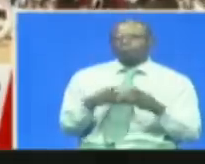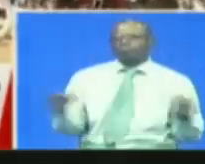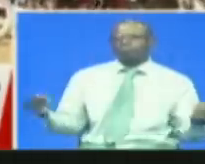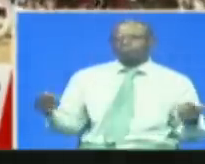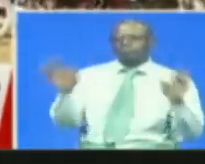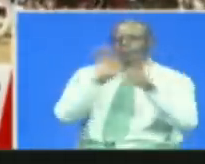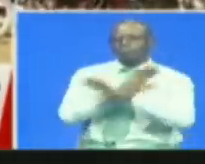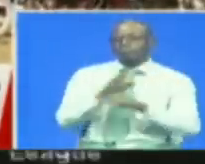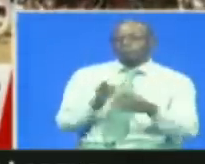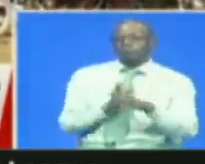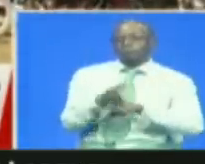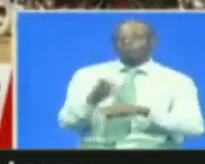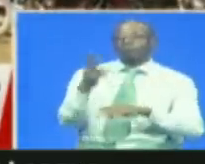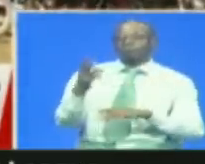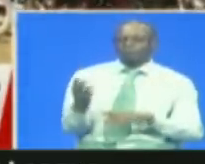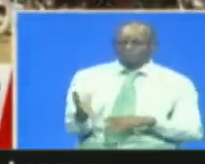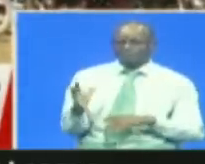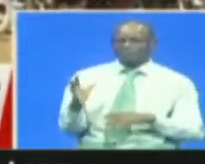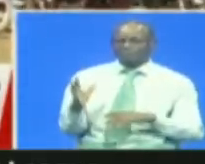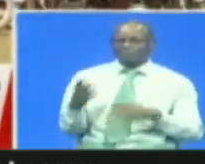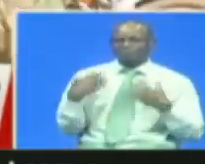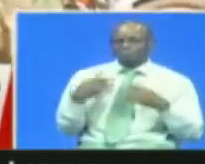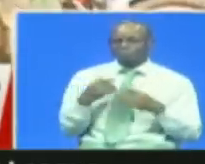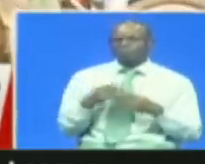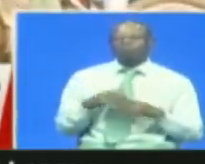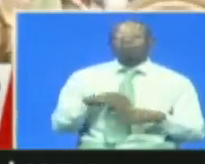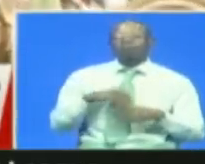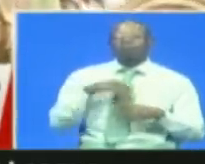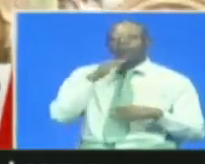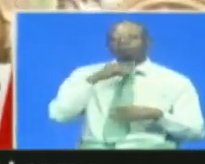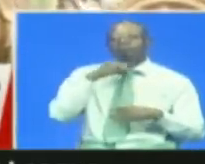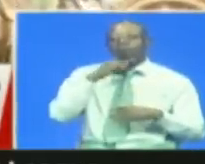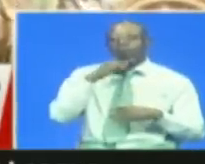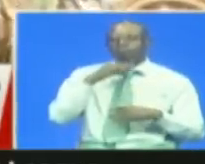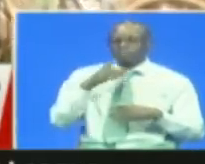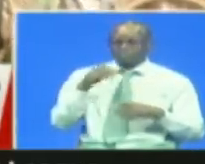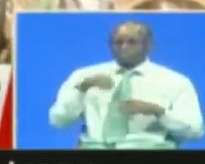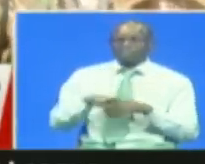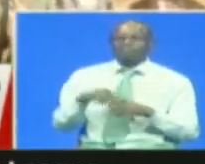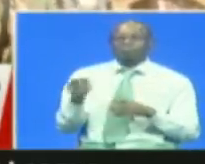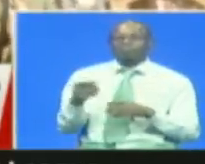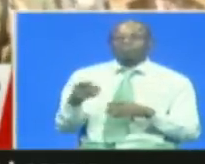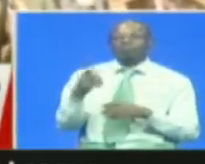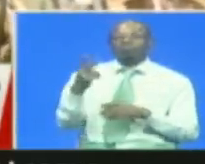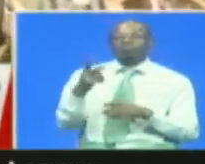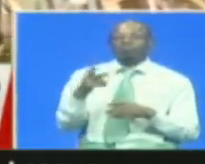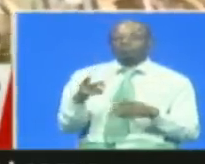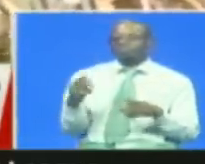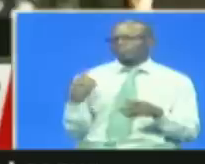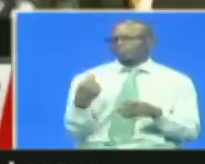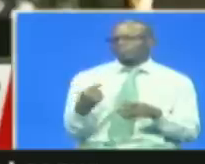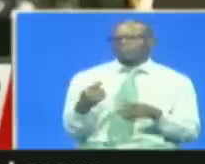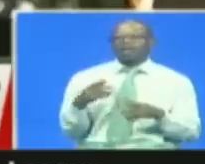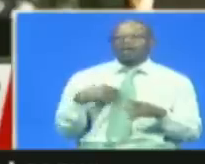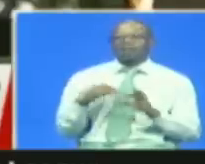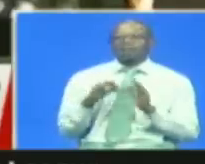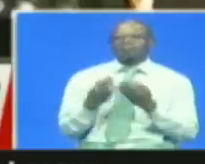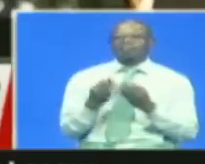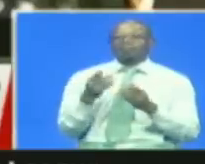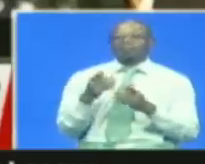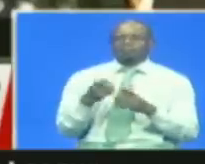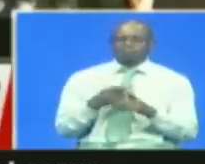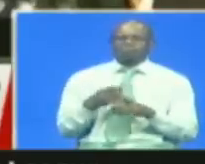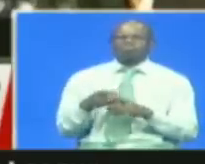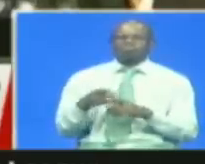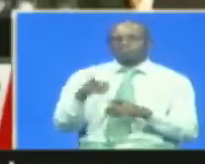have lost their lives in Matungo in a period of 2 months. The most recent case is that of a family from Sayango village where